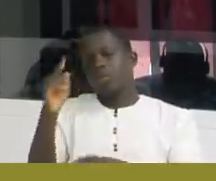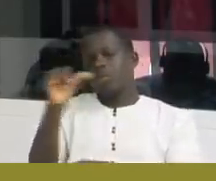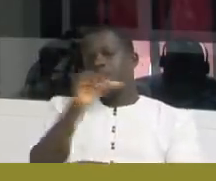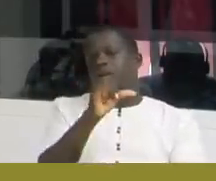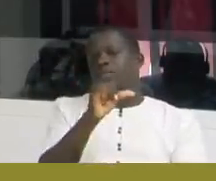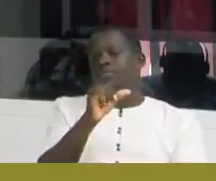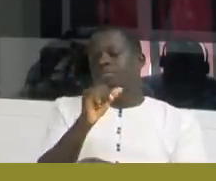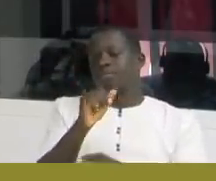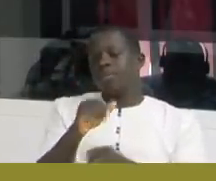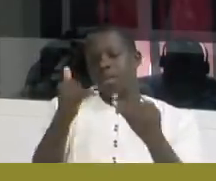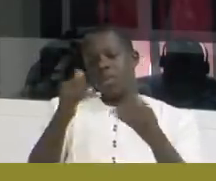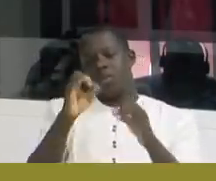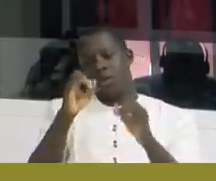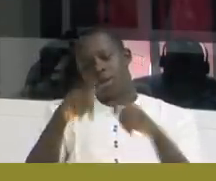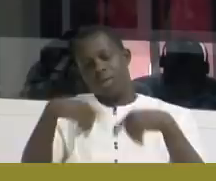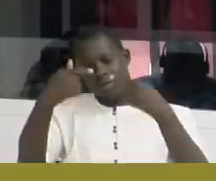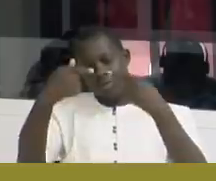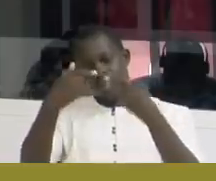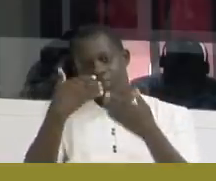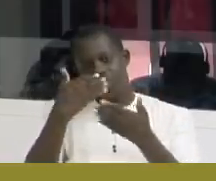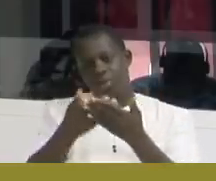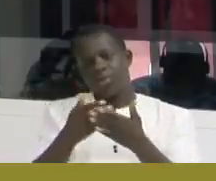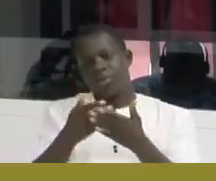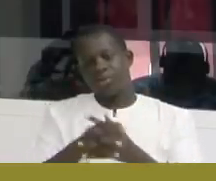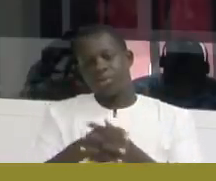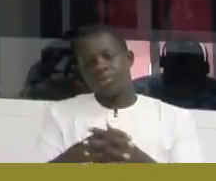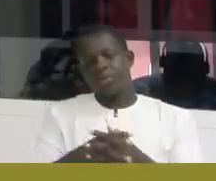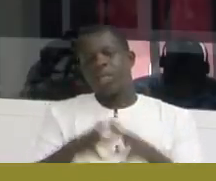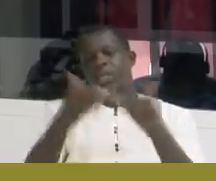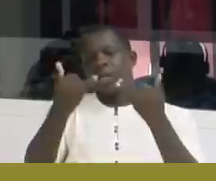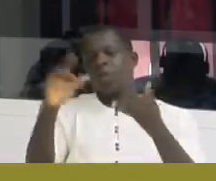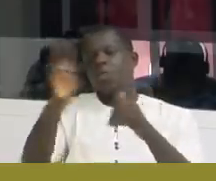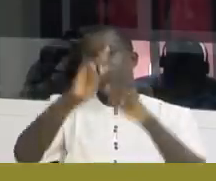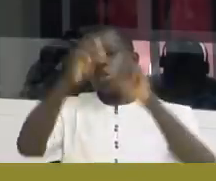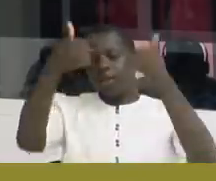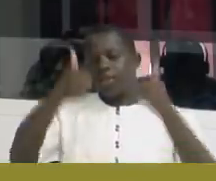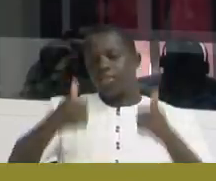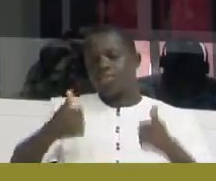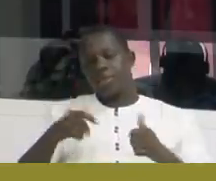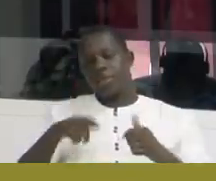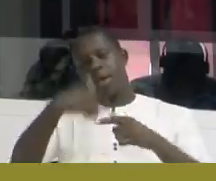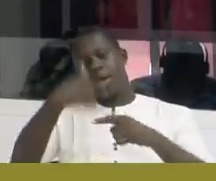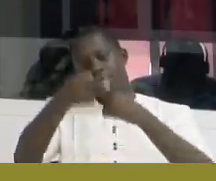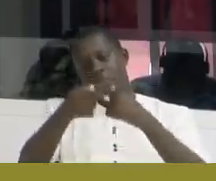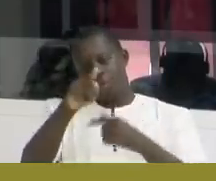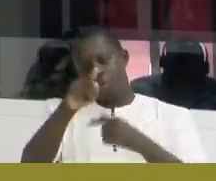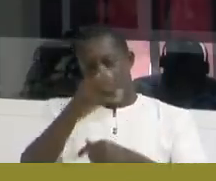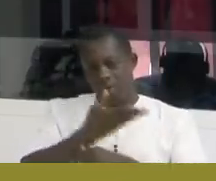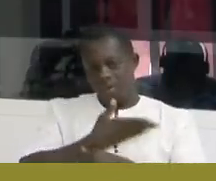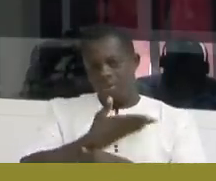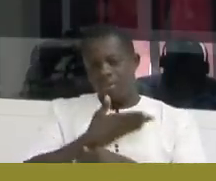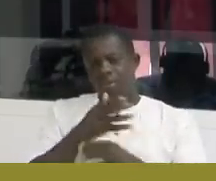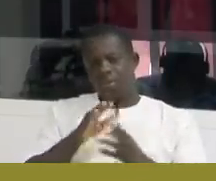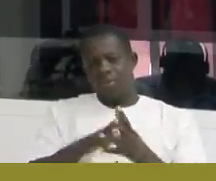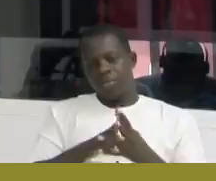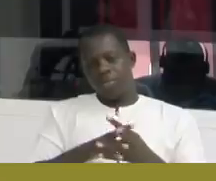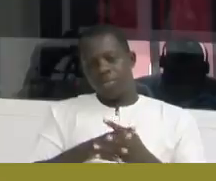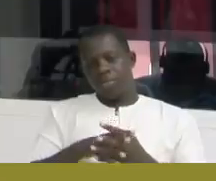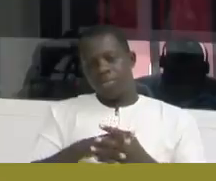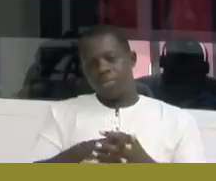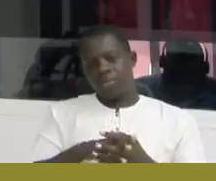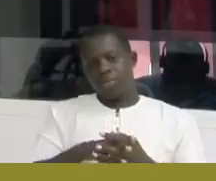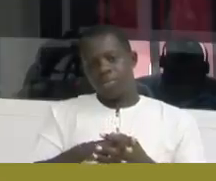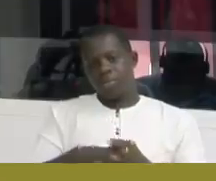Okay, let's proceed then. Yes, sir. All right. So what happened after you have received, after this